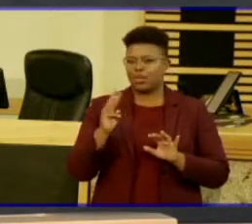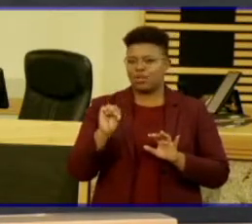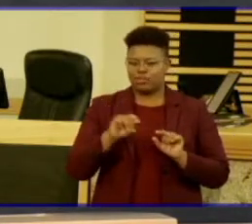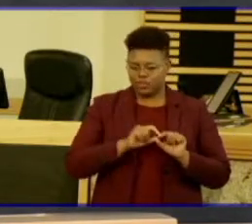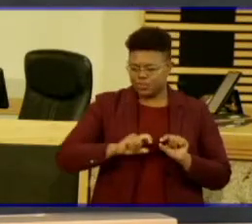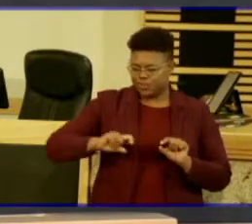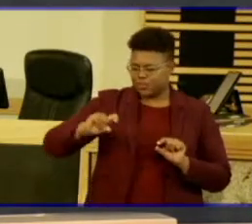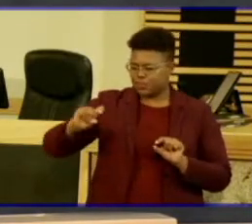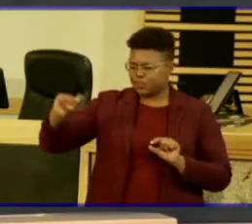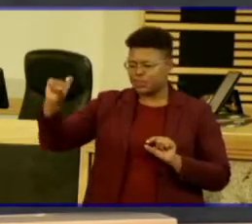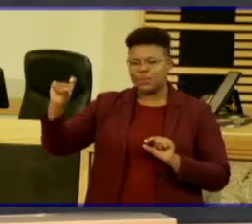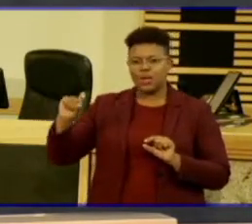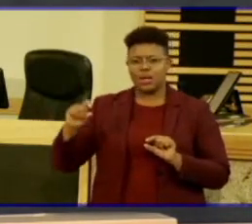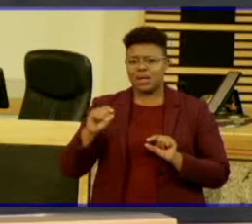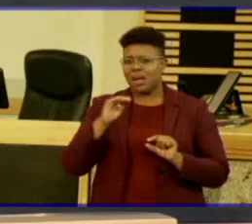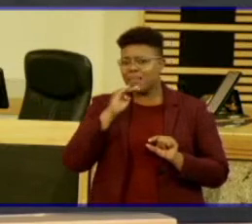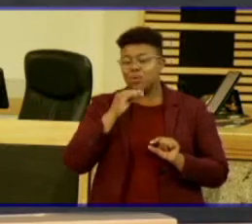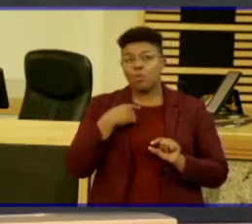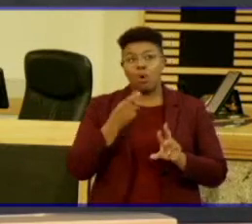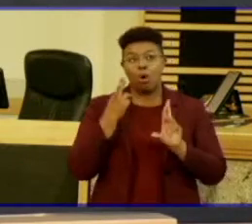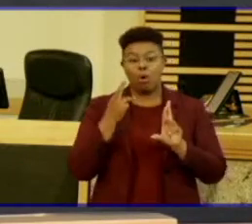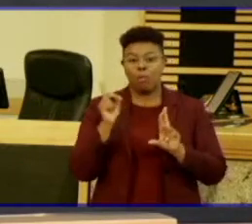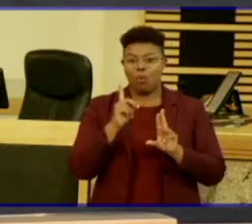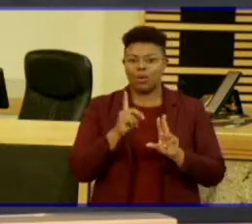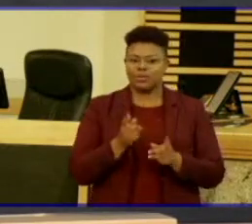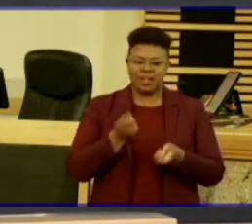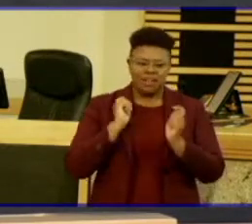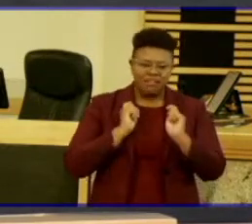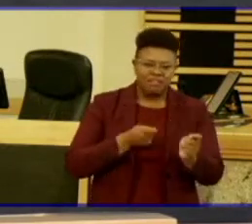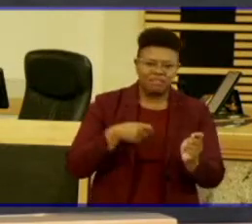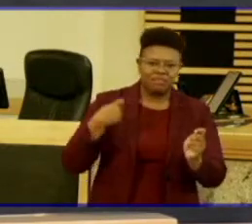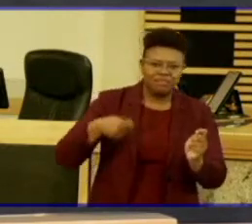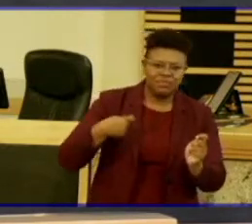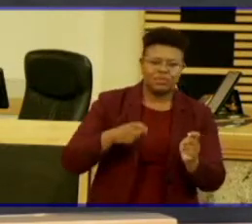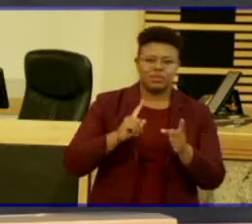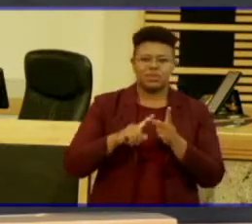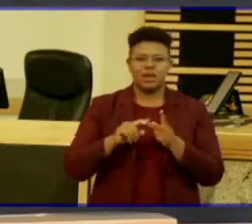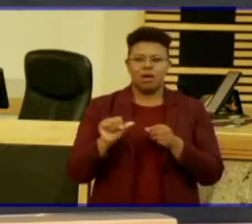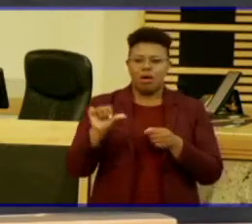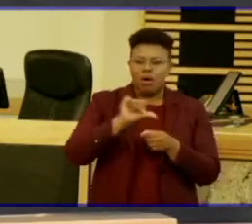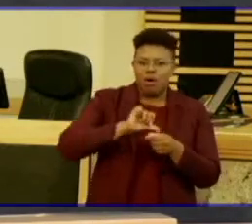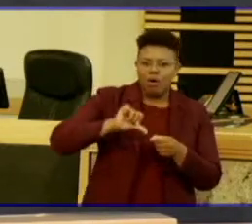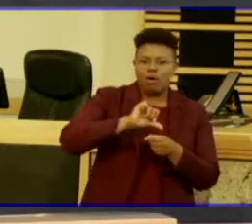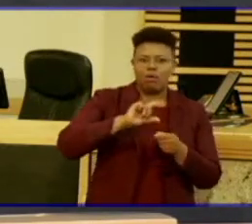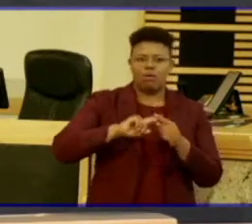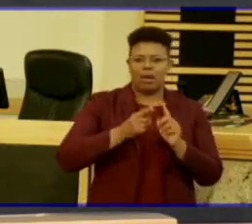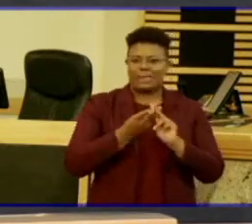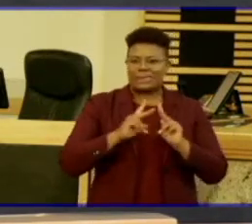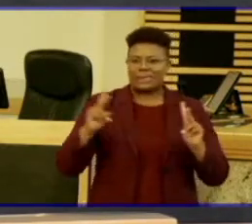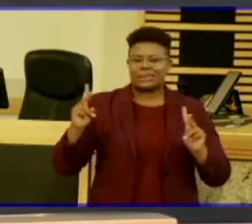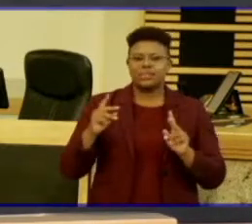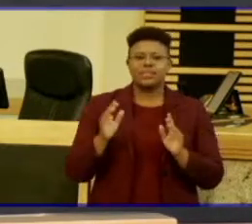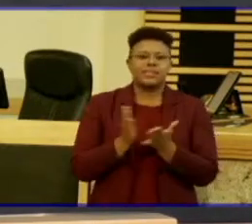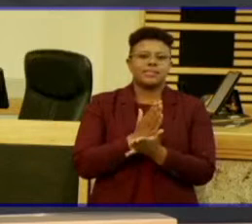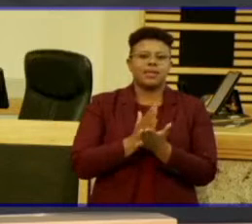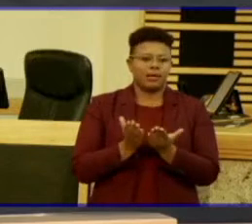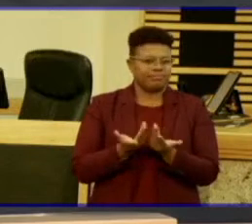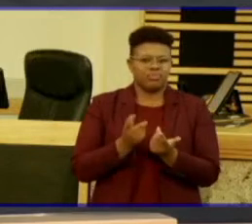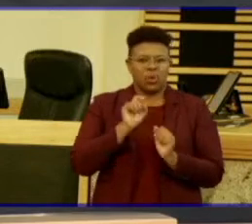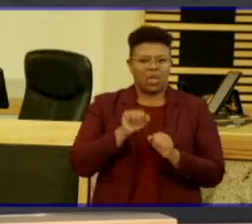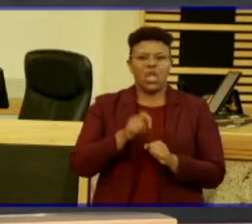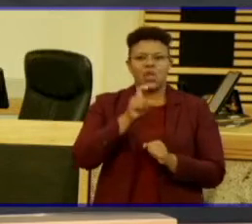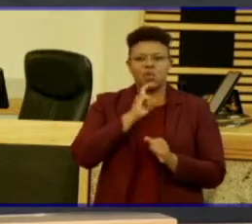fishing, bunkering, oil and gas industry development, coastal and marine tourism, as well as marine transport and